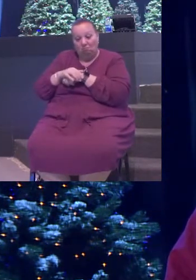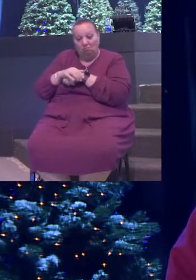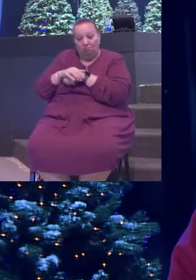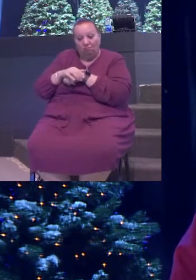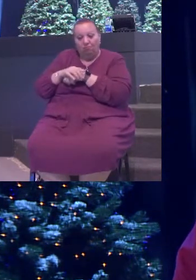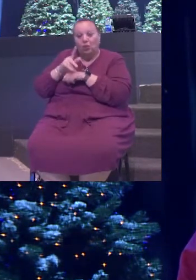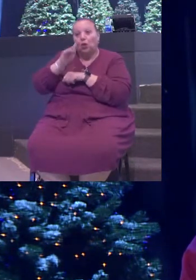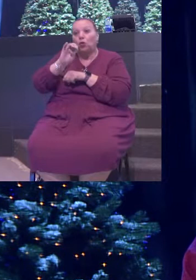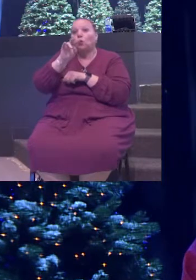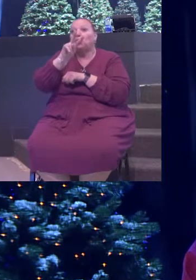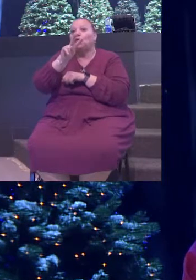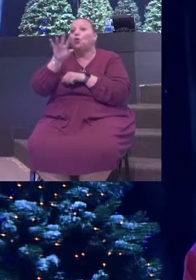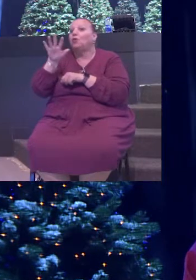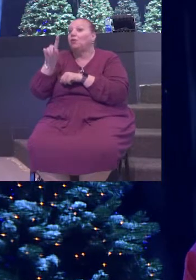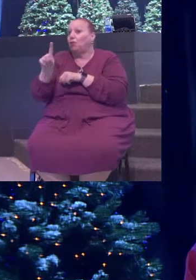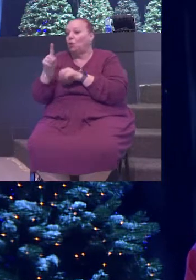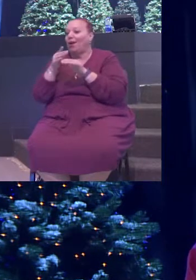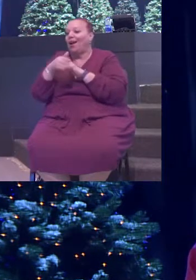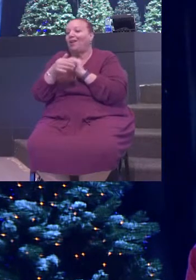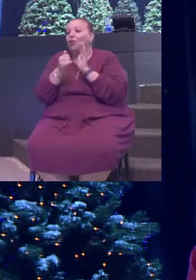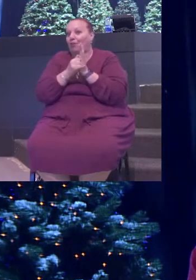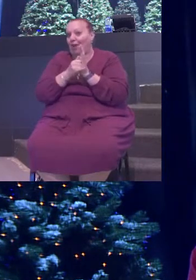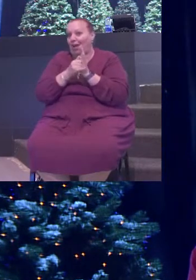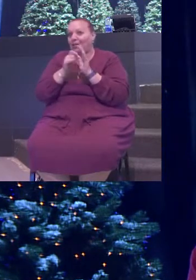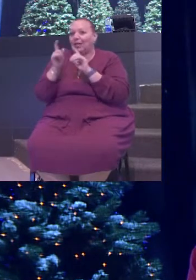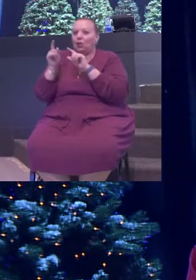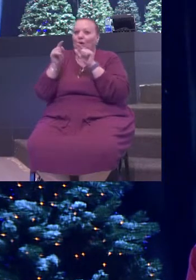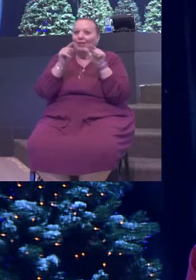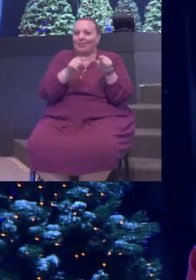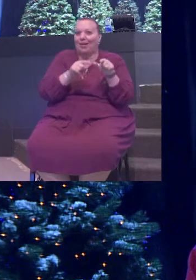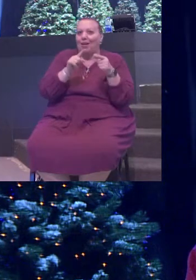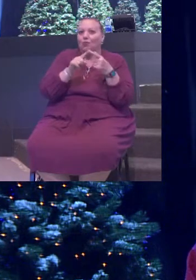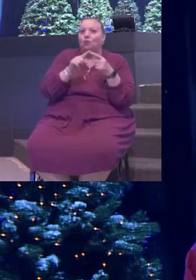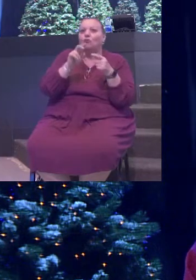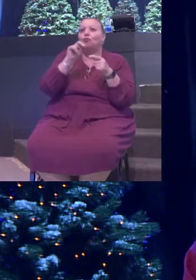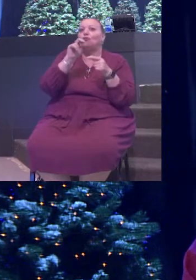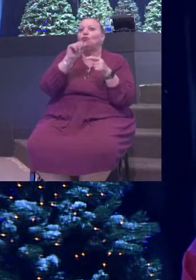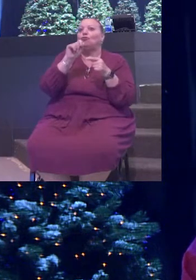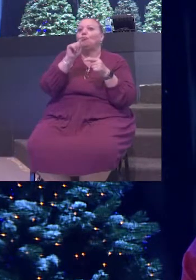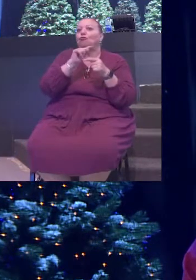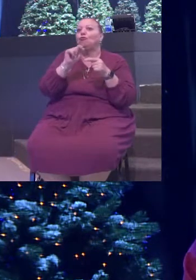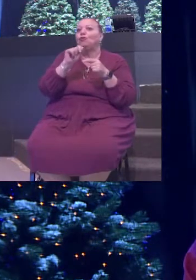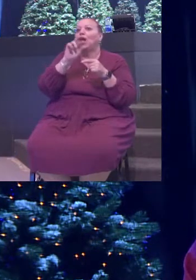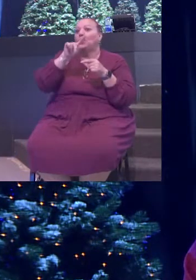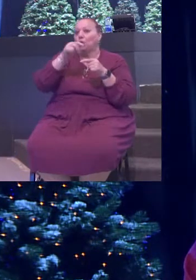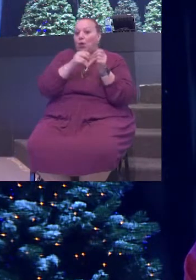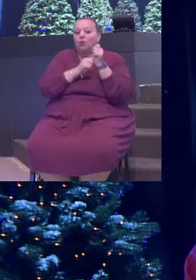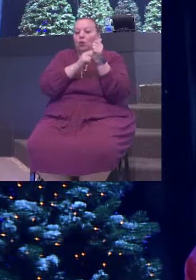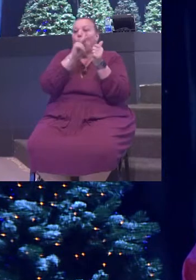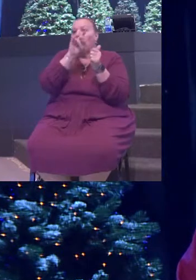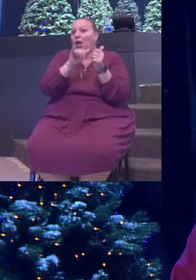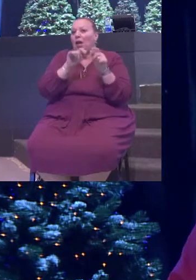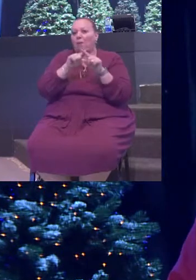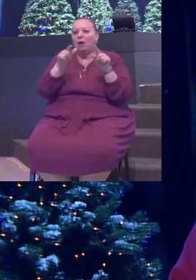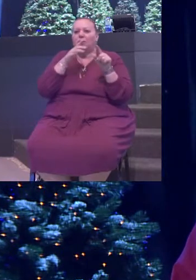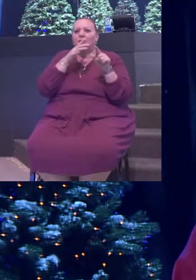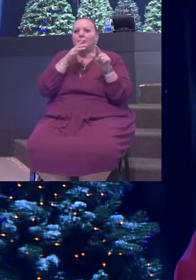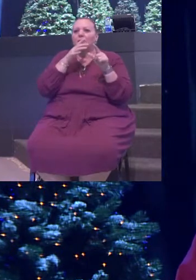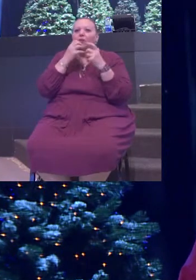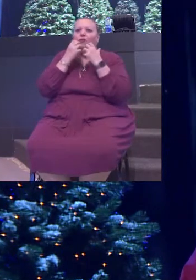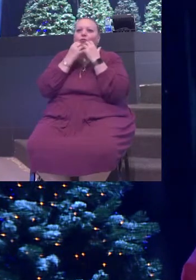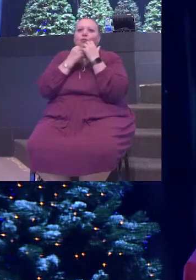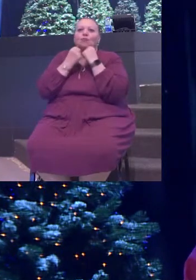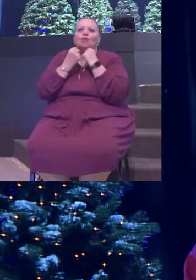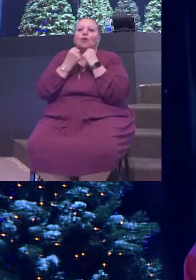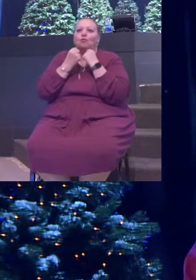we read in Luke 2:51, then after this now, he went down to Nazareth with them and was obedient to them. But his mother, she